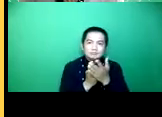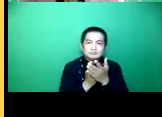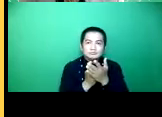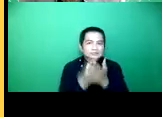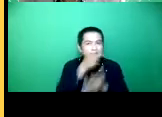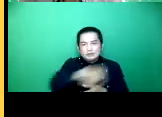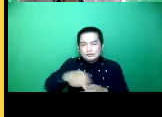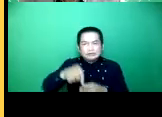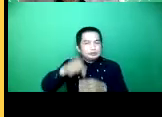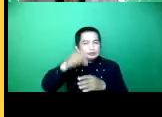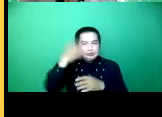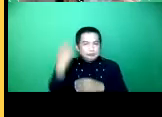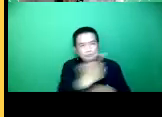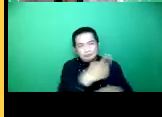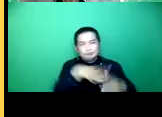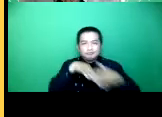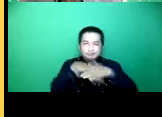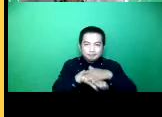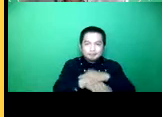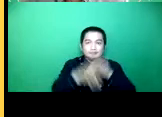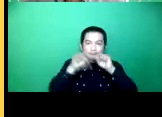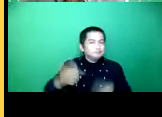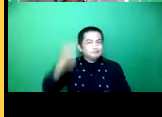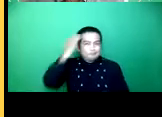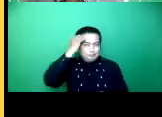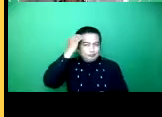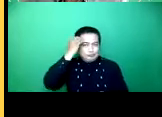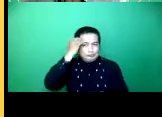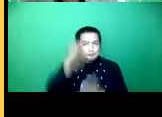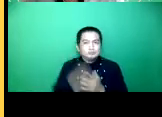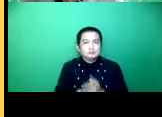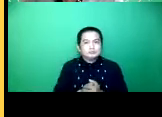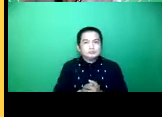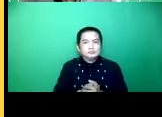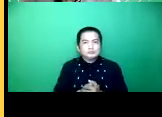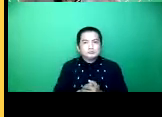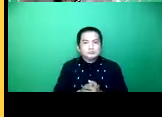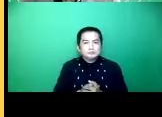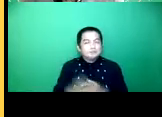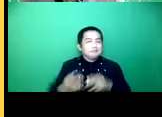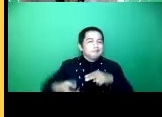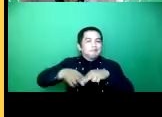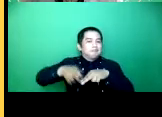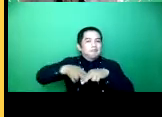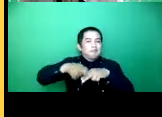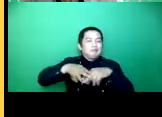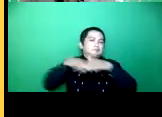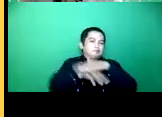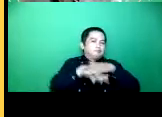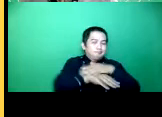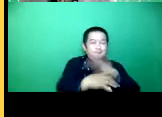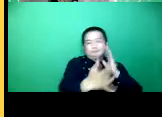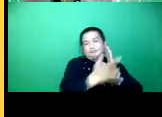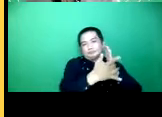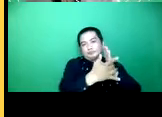anyone can access them if they know and are able to use a computer. And this really increases how accessible these technologies are. So